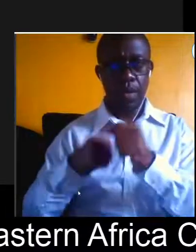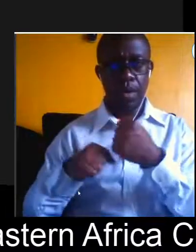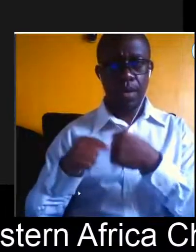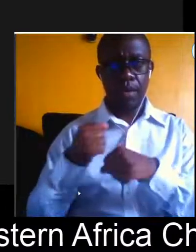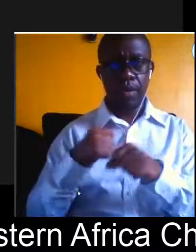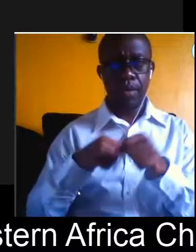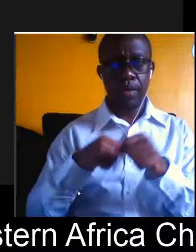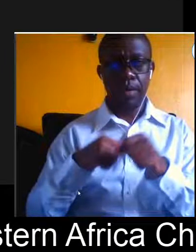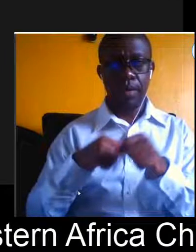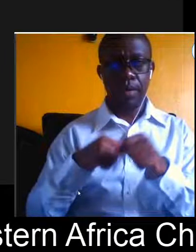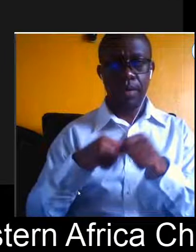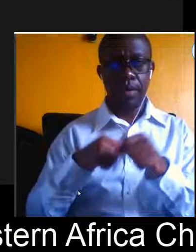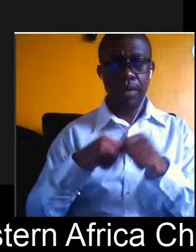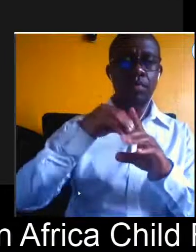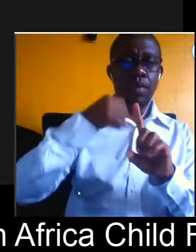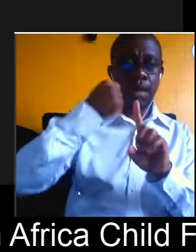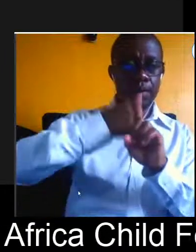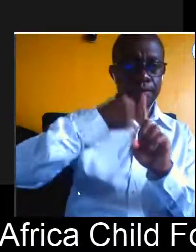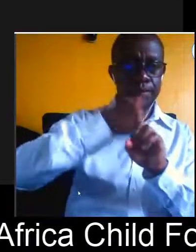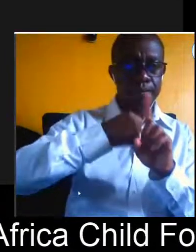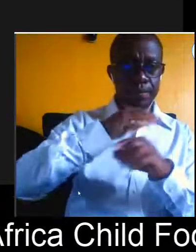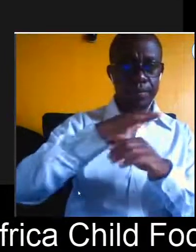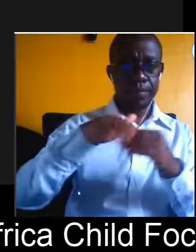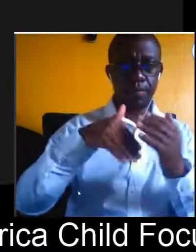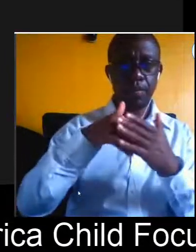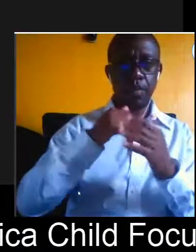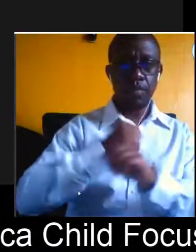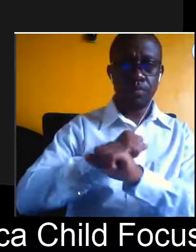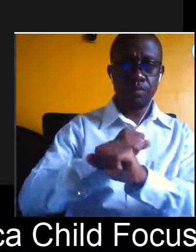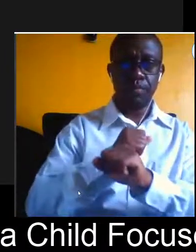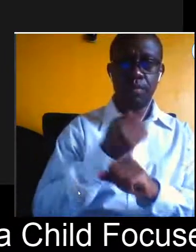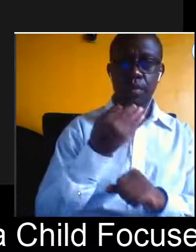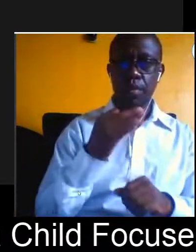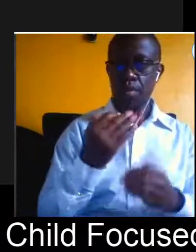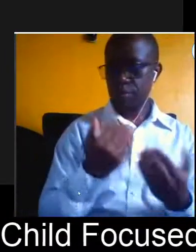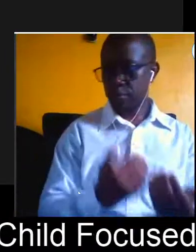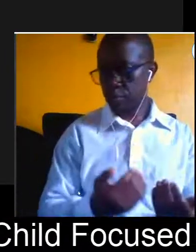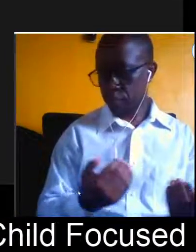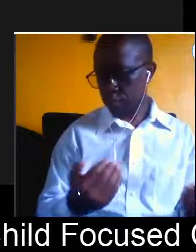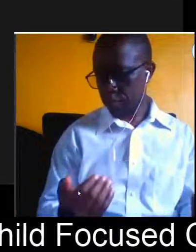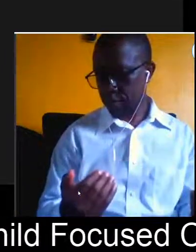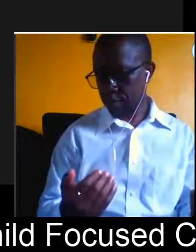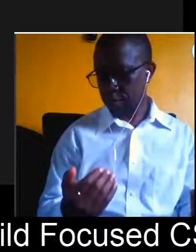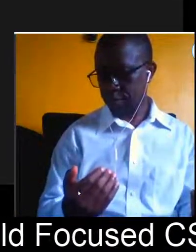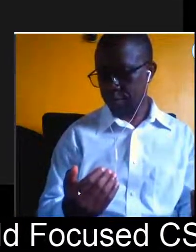an advocacy for the protection of children.